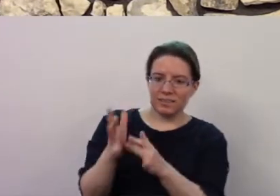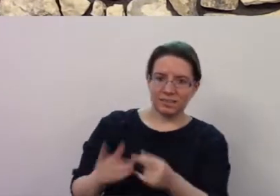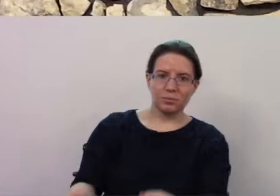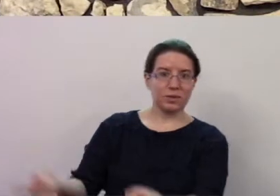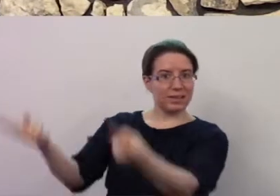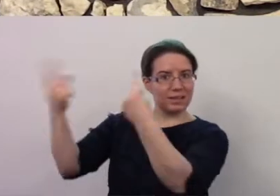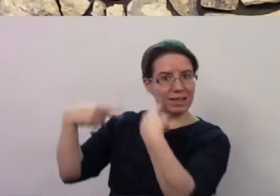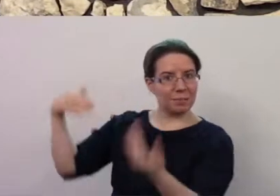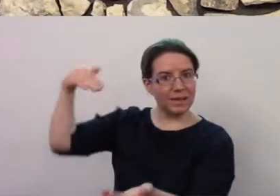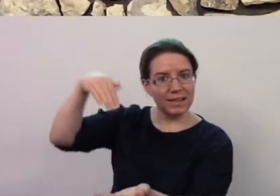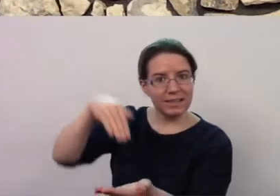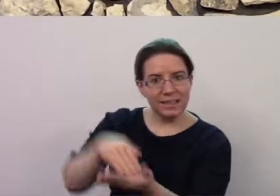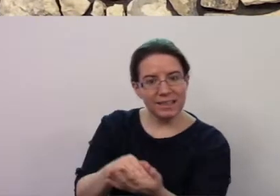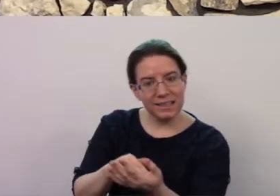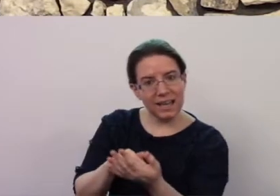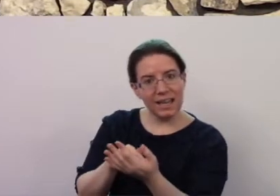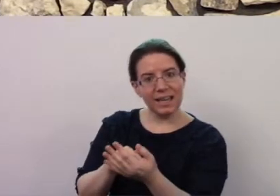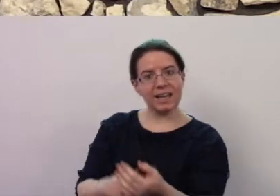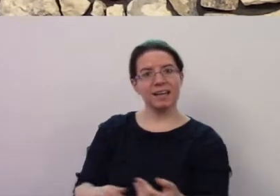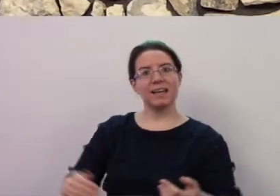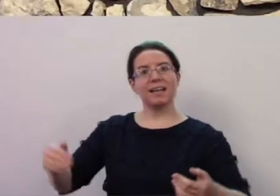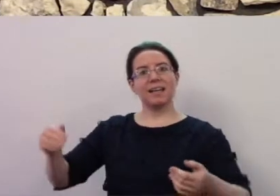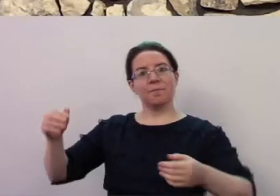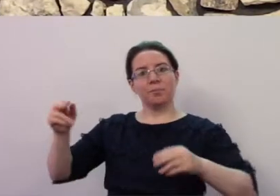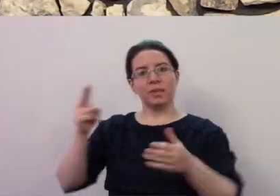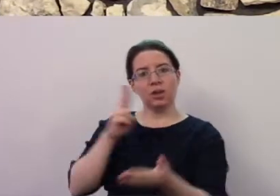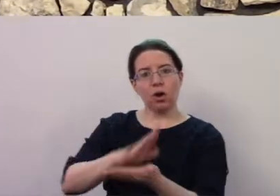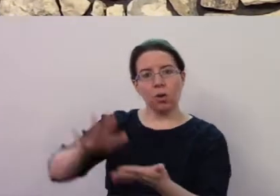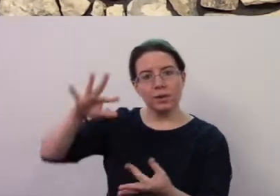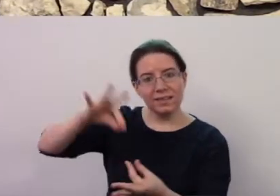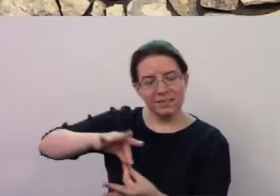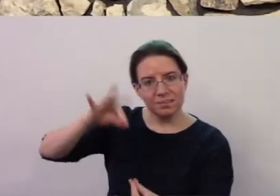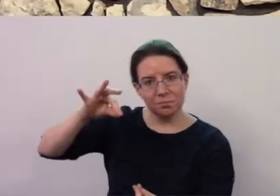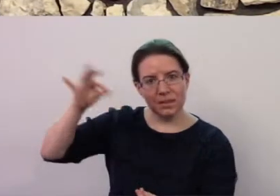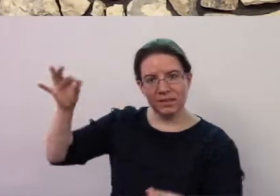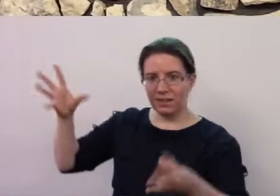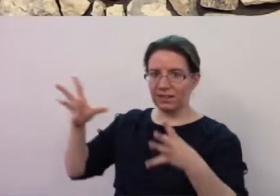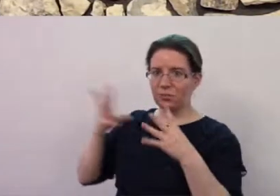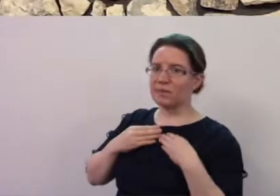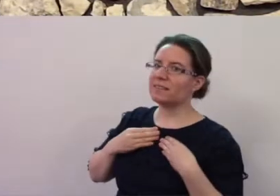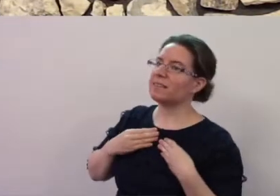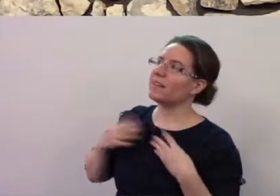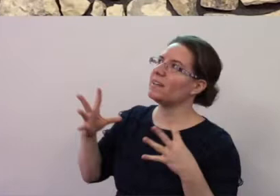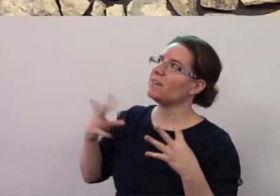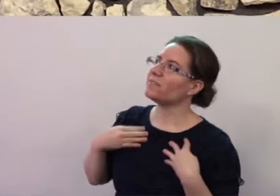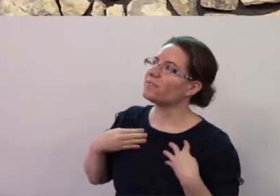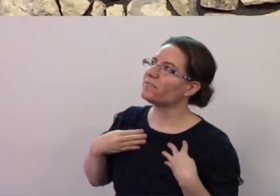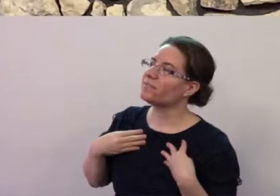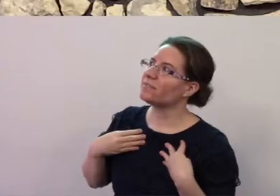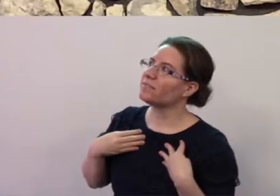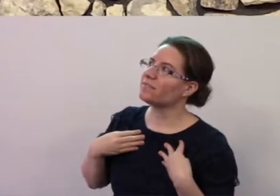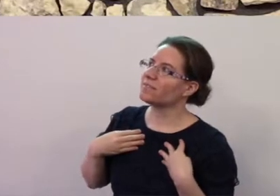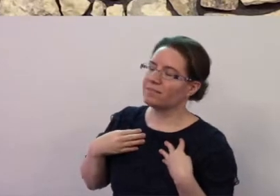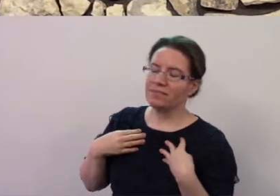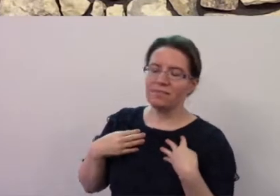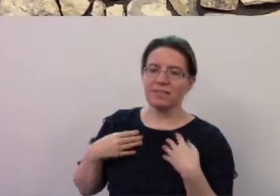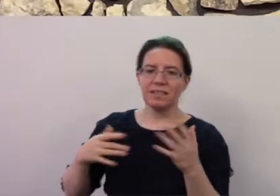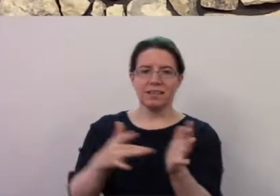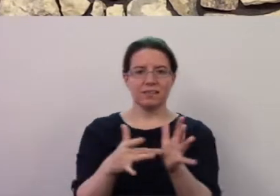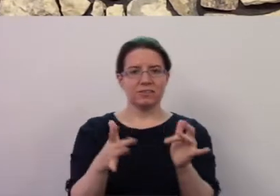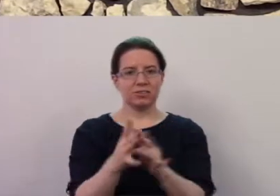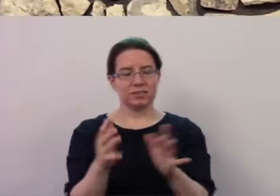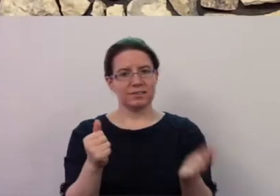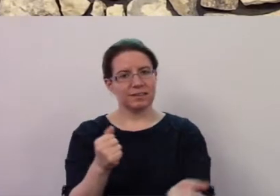and fill them with, right, the power that he told them they would be endued with to, right, be his witnesses.